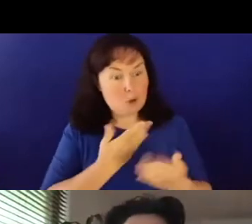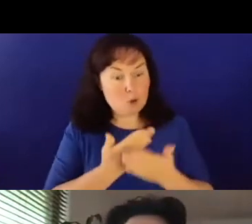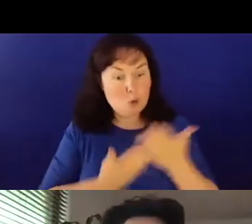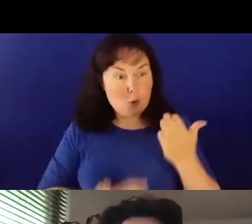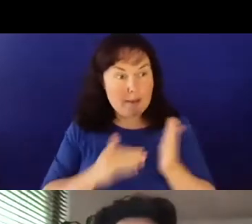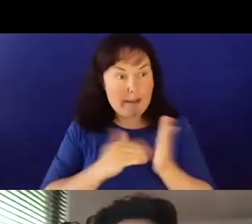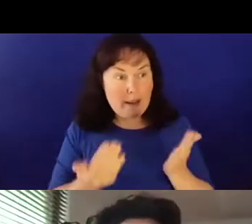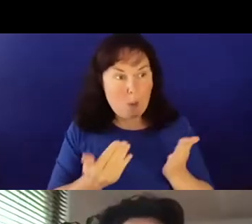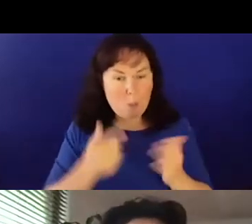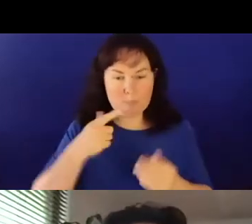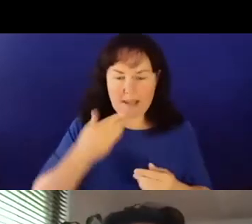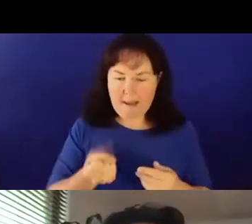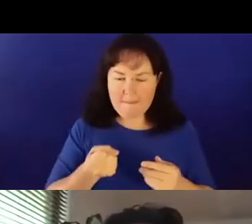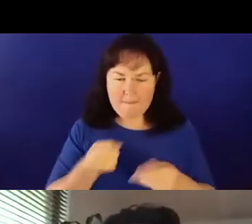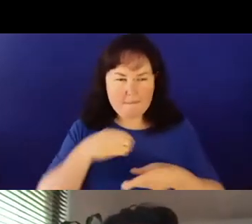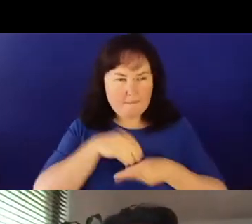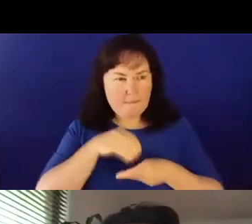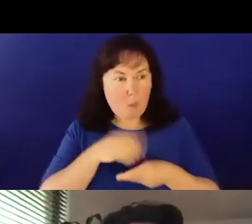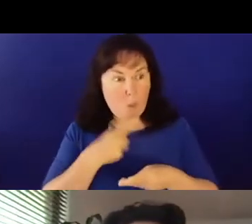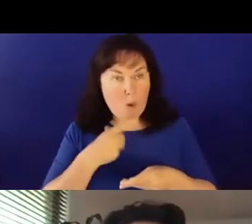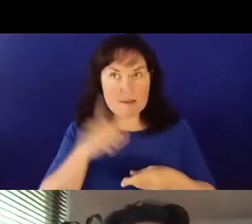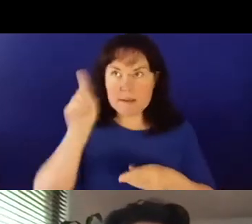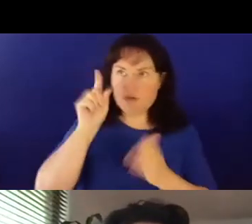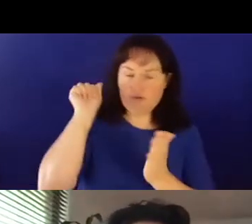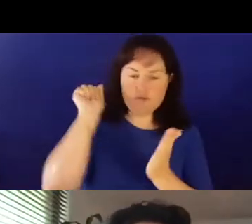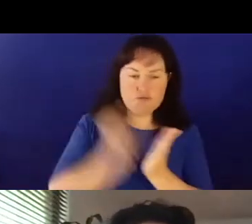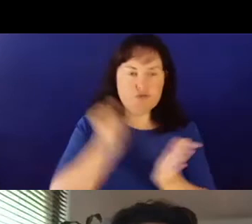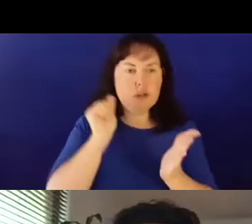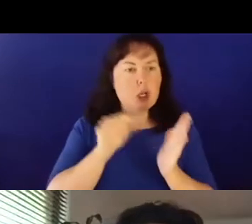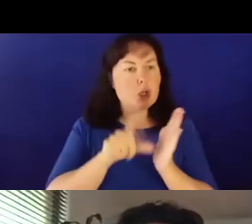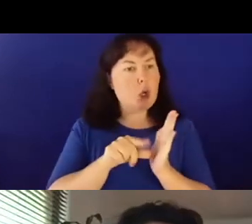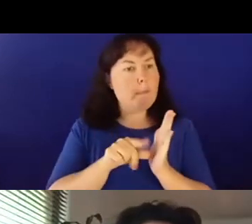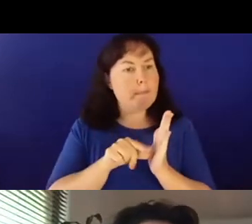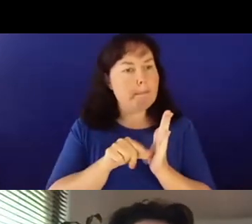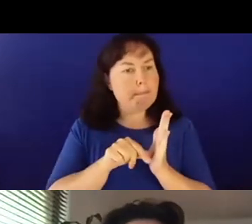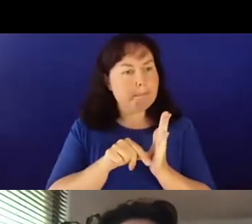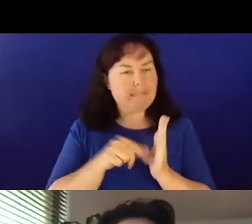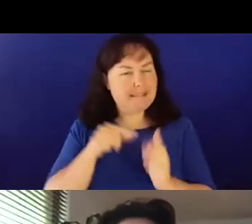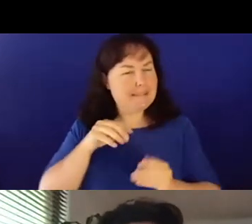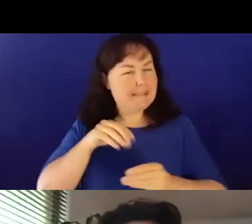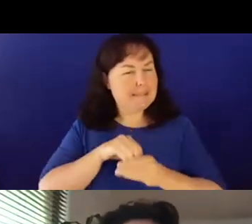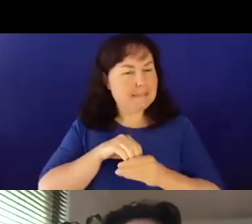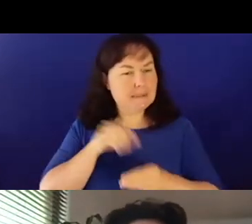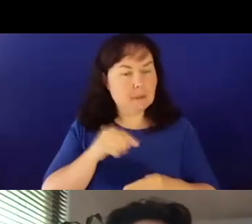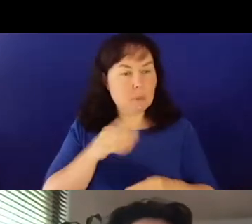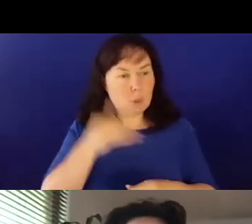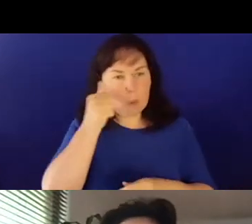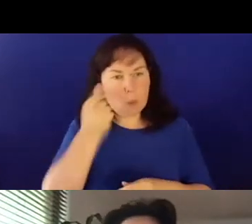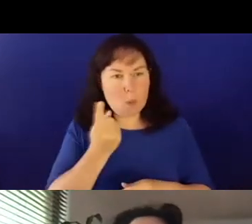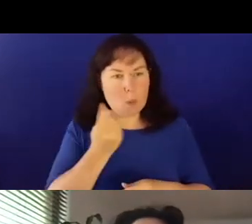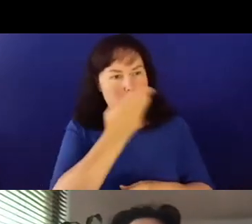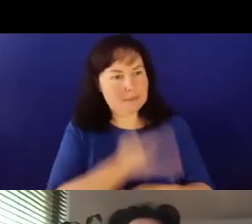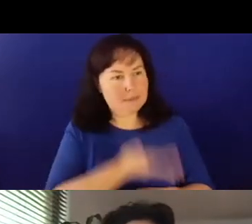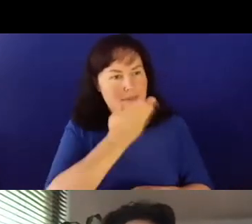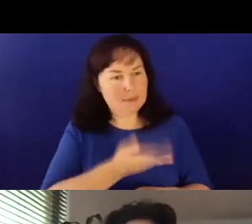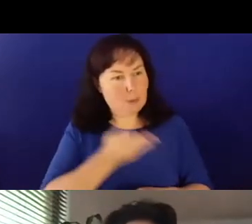that why now resonance. So that's really about bringing you into the picture. We want to know who you are through the